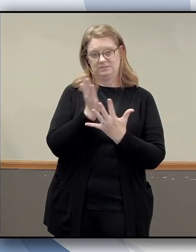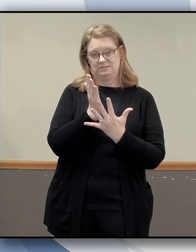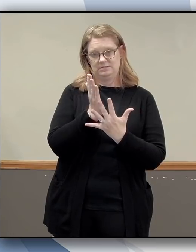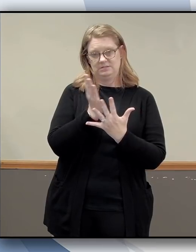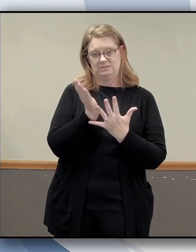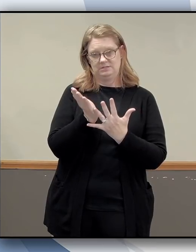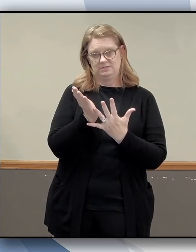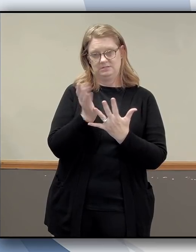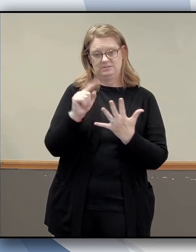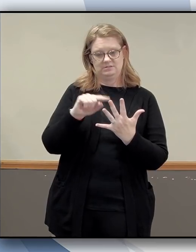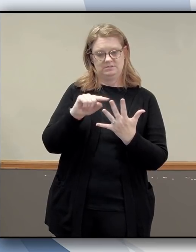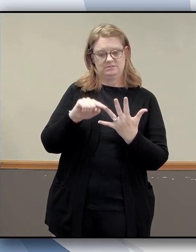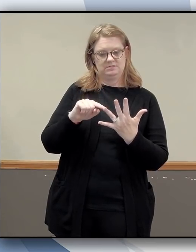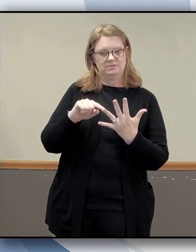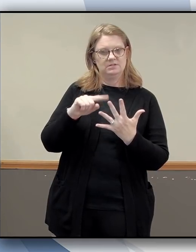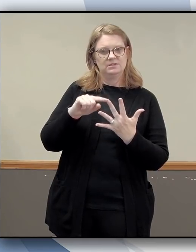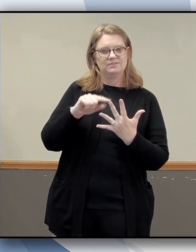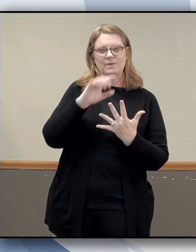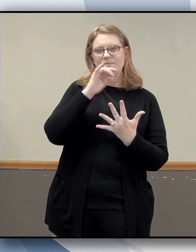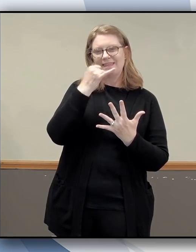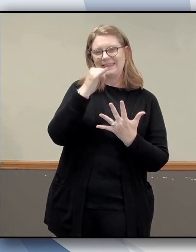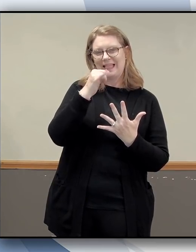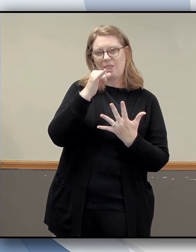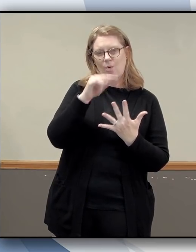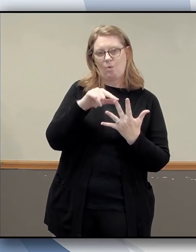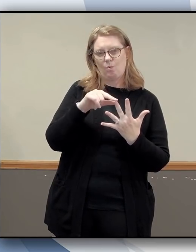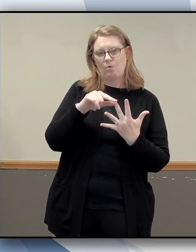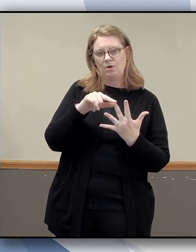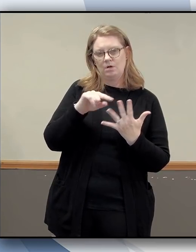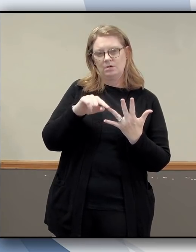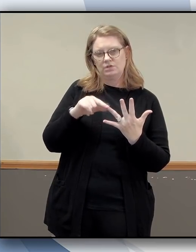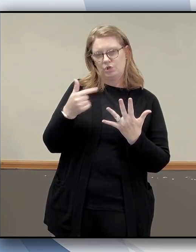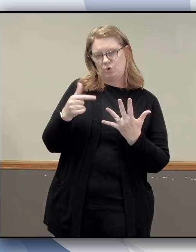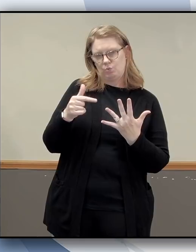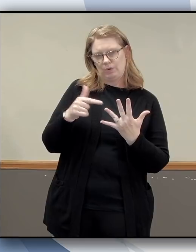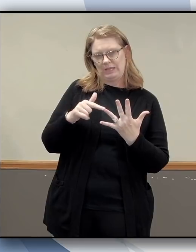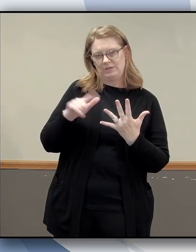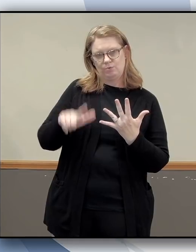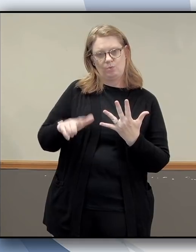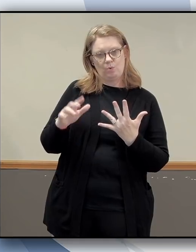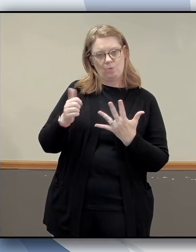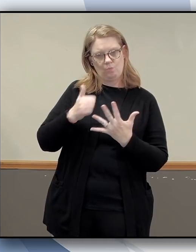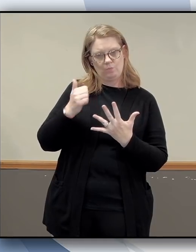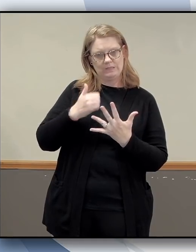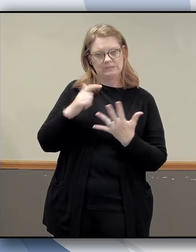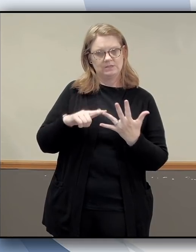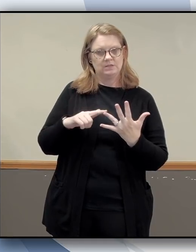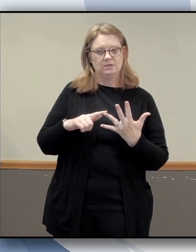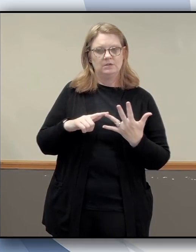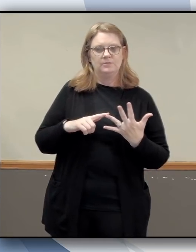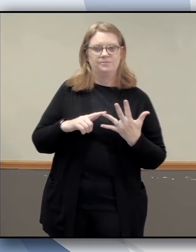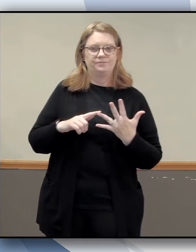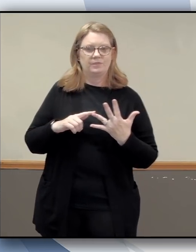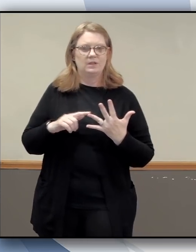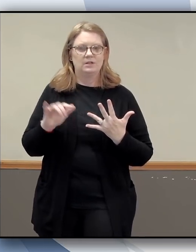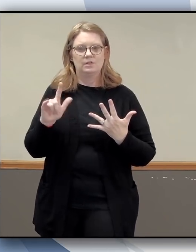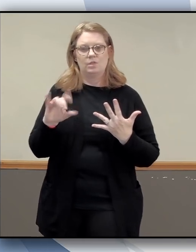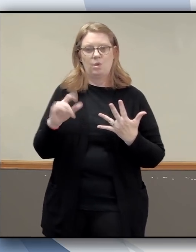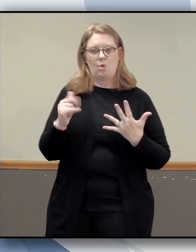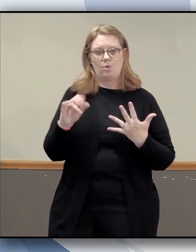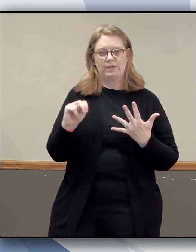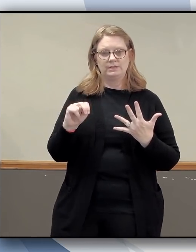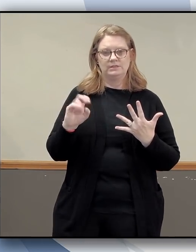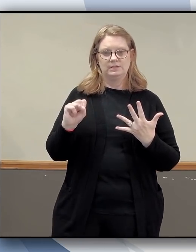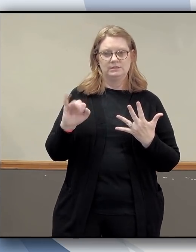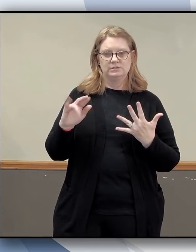from moderate risk, which was the yellow. They're going to the low risk or green. And those two counties were Logan